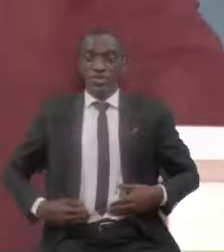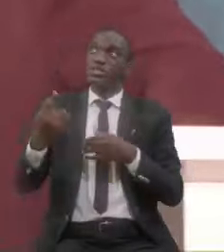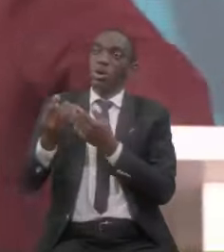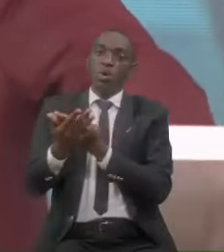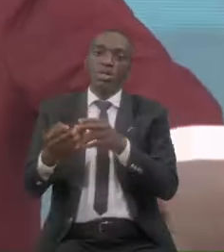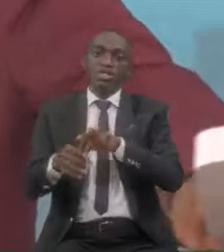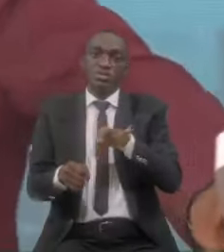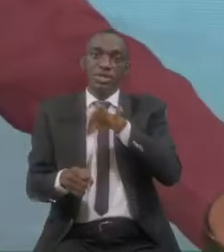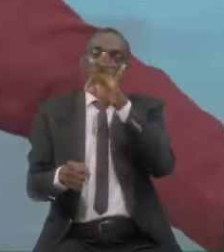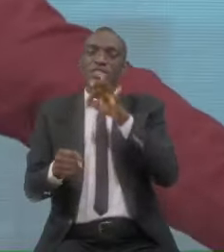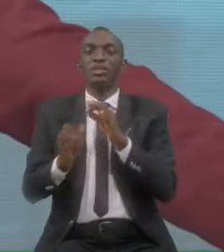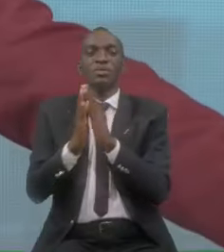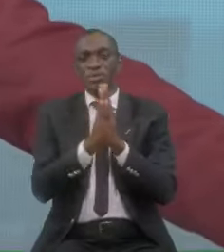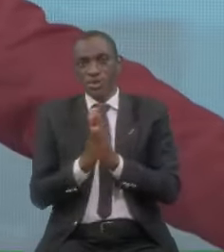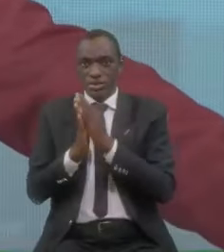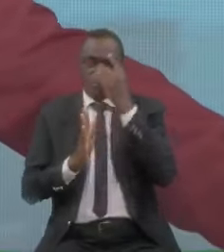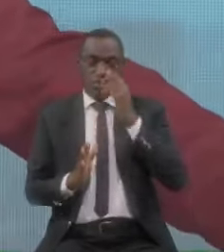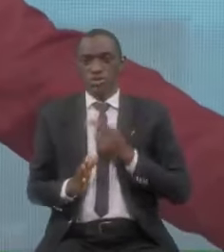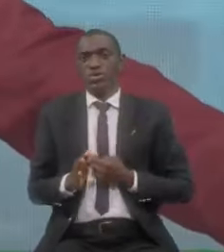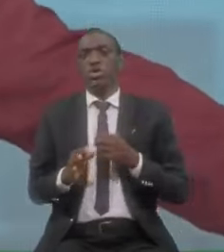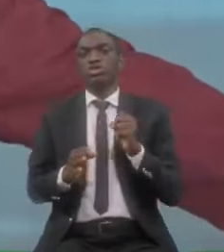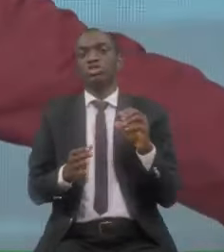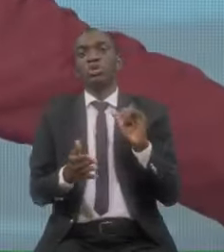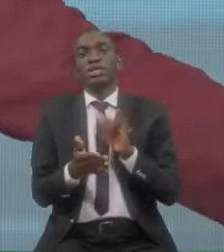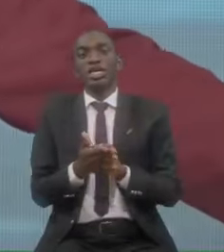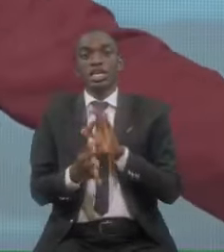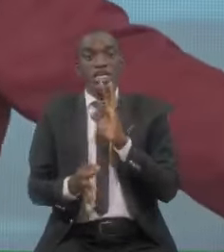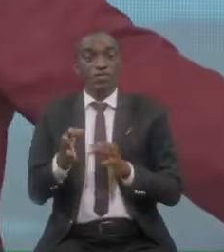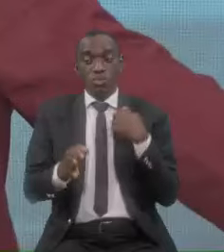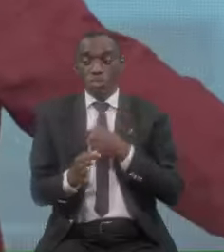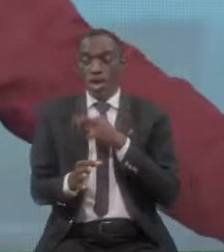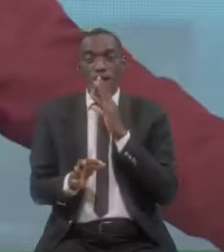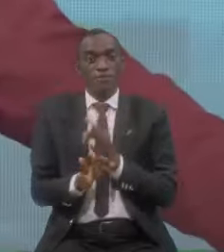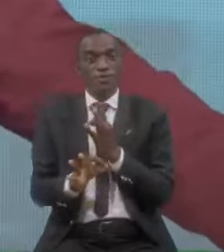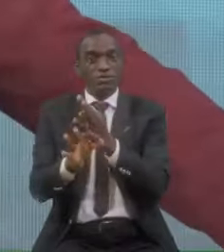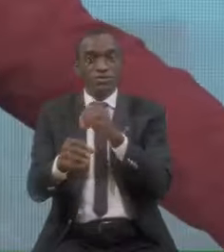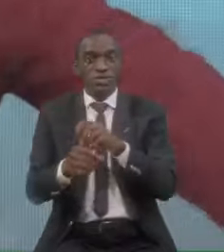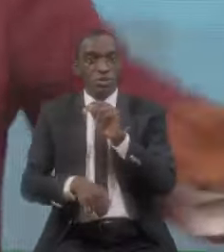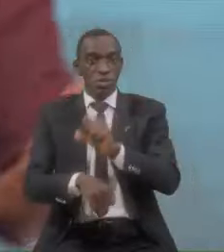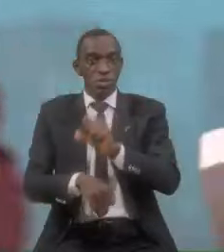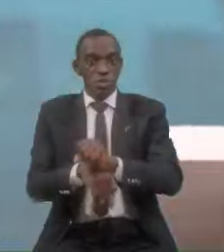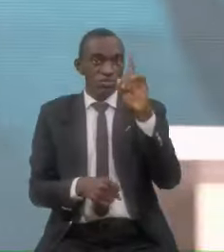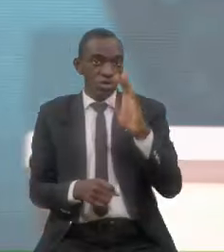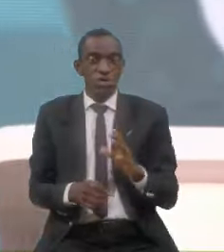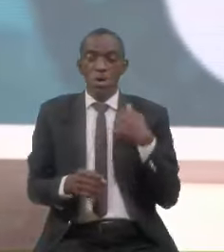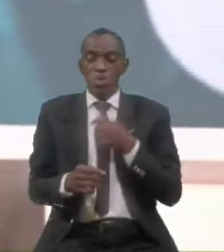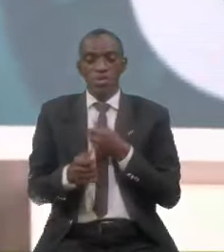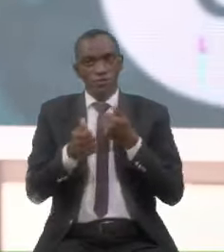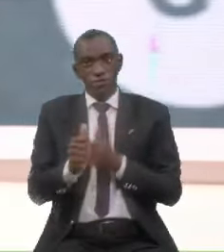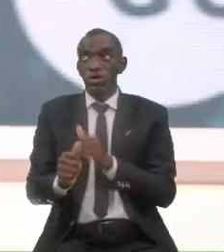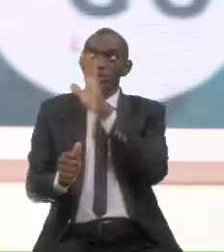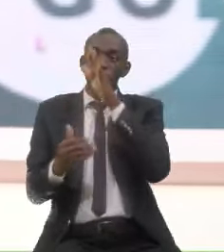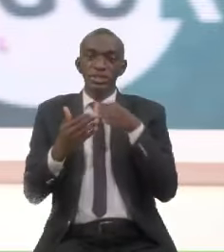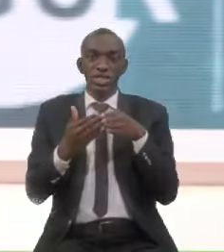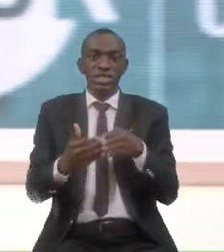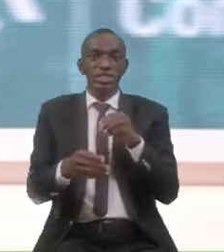if we're faithful in ministry, if we're following his direction in ministry, he is the